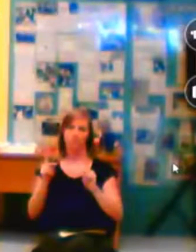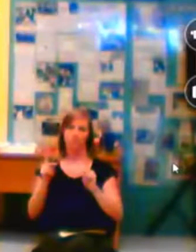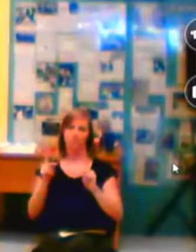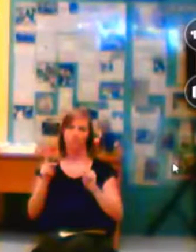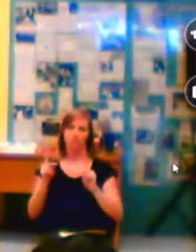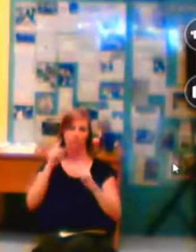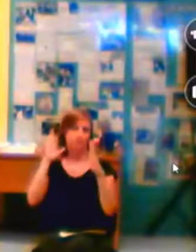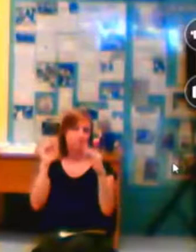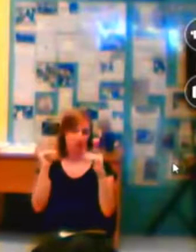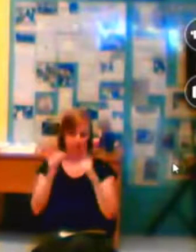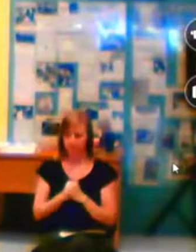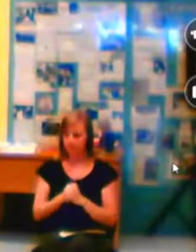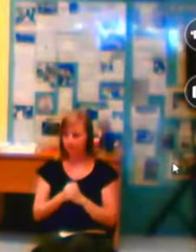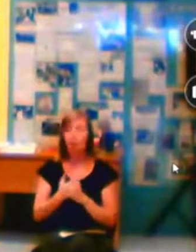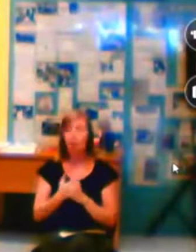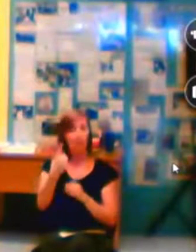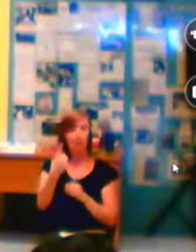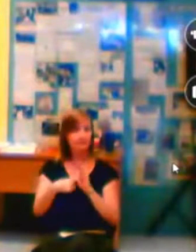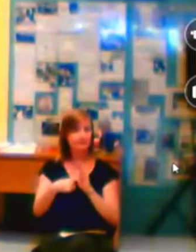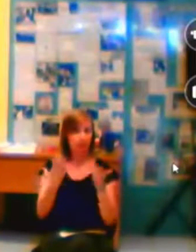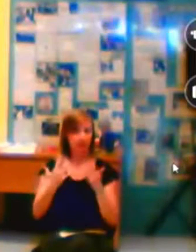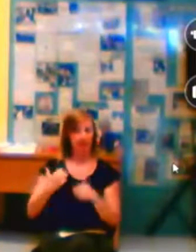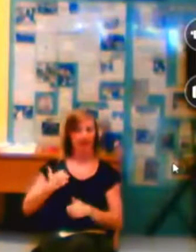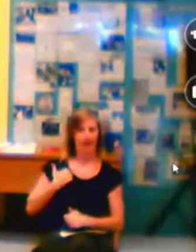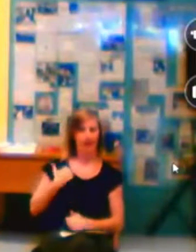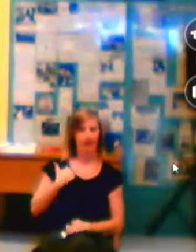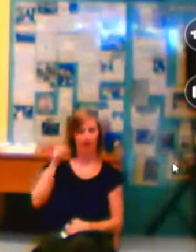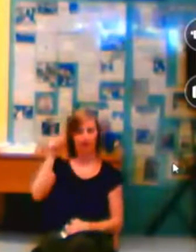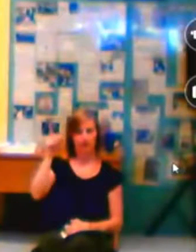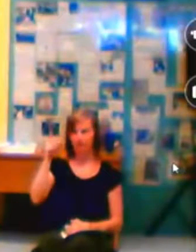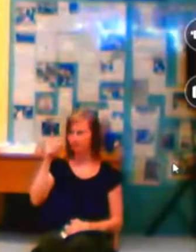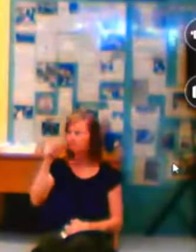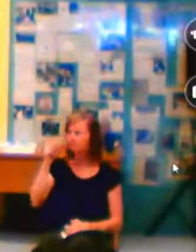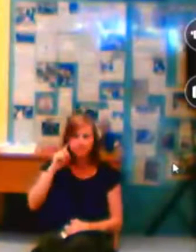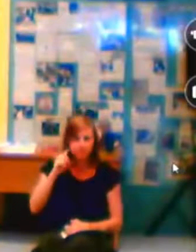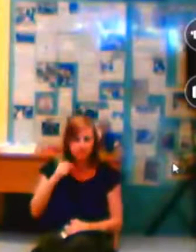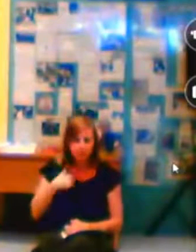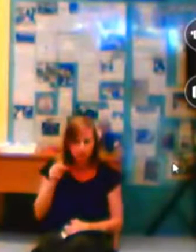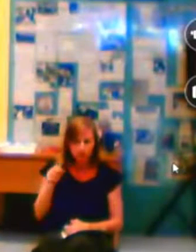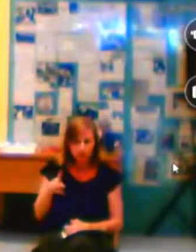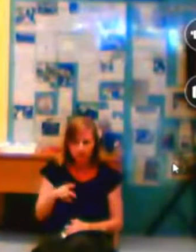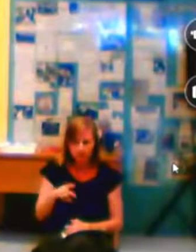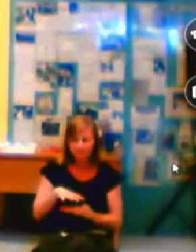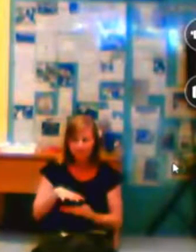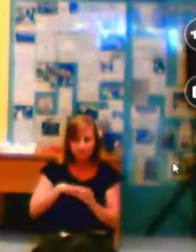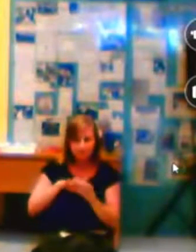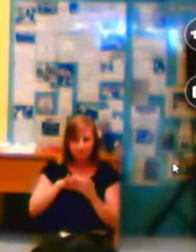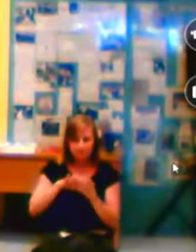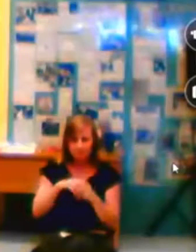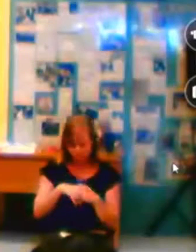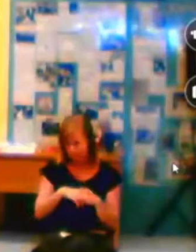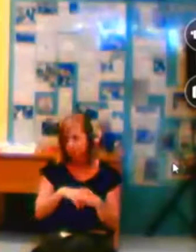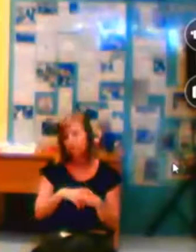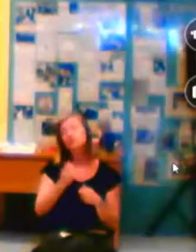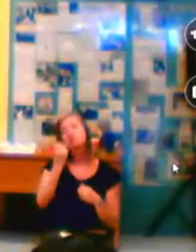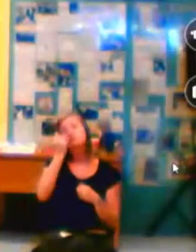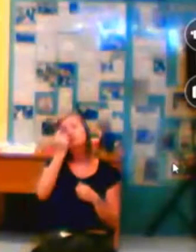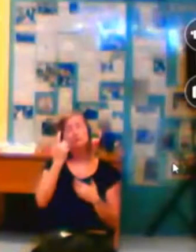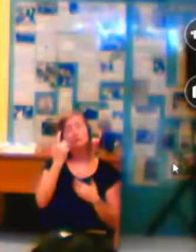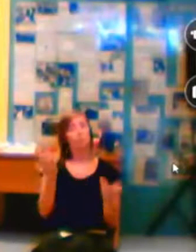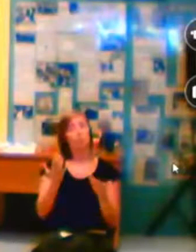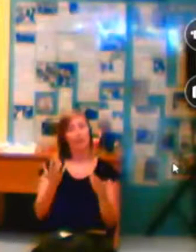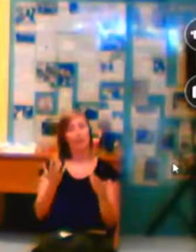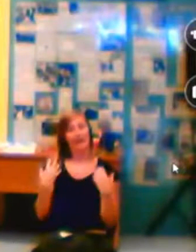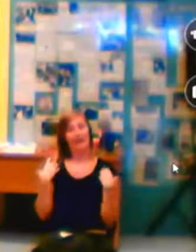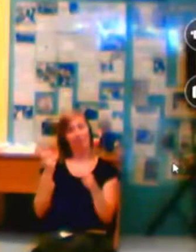language operating in other countries, specifically Canada, the results are nothing like people hope they would be. So I want